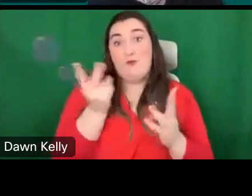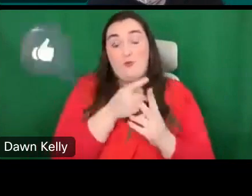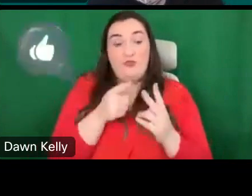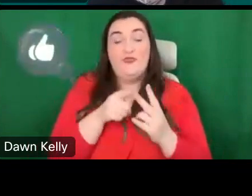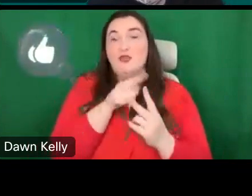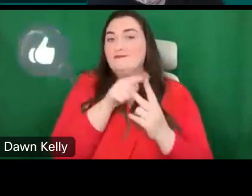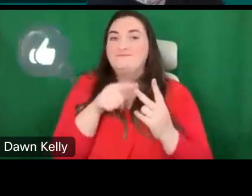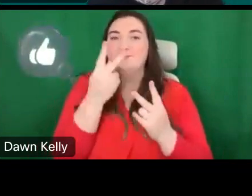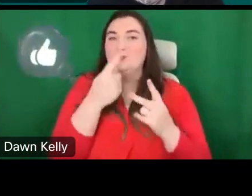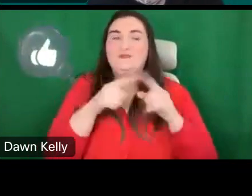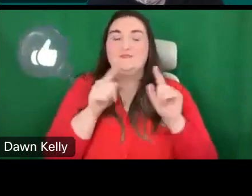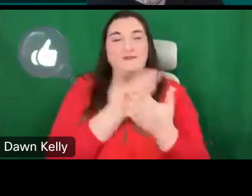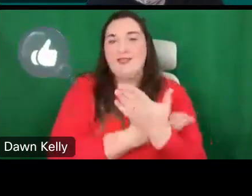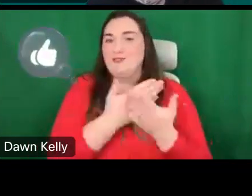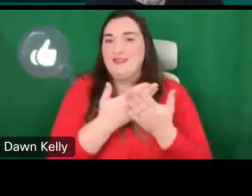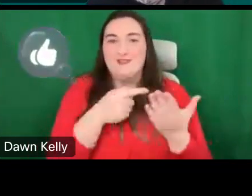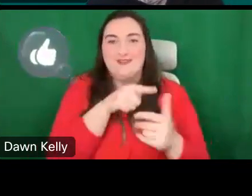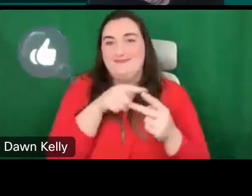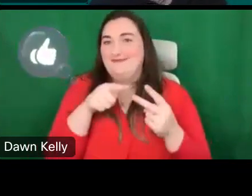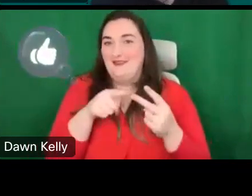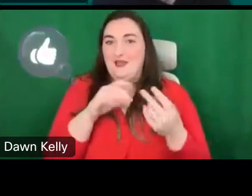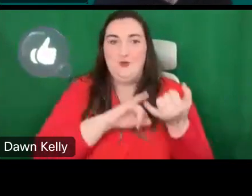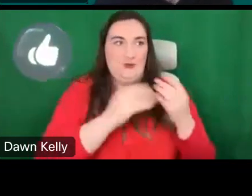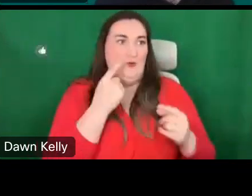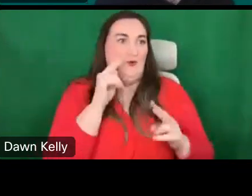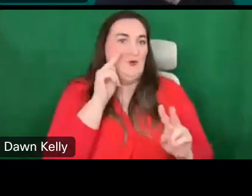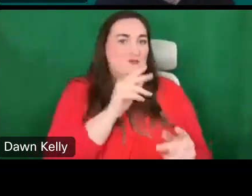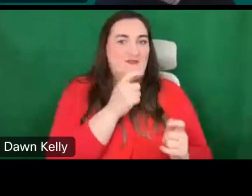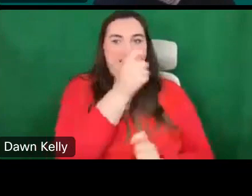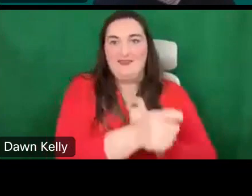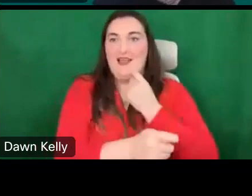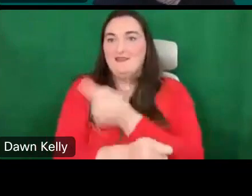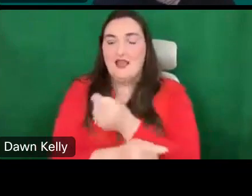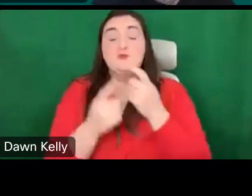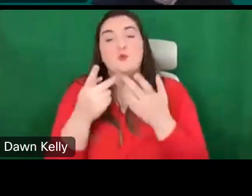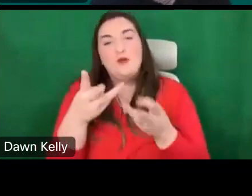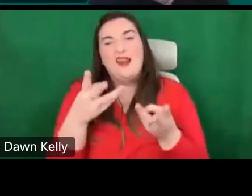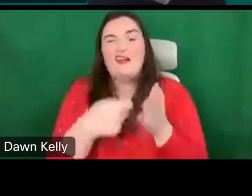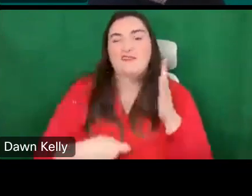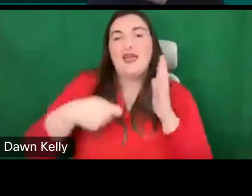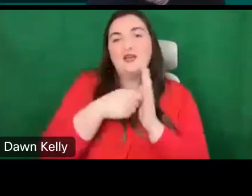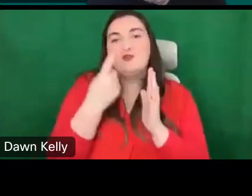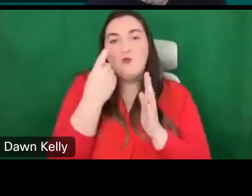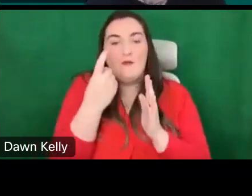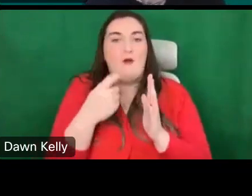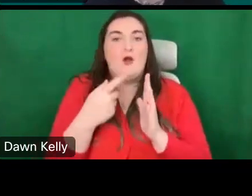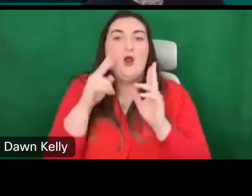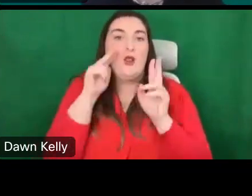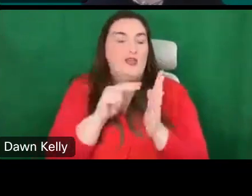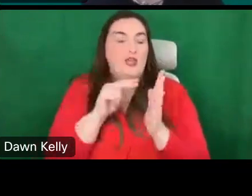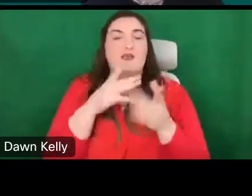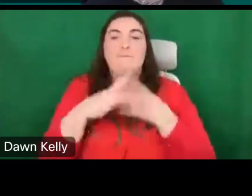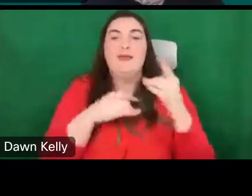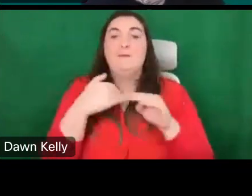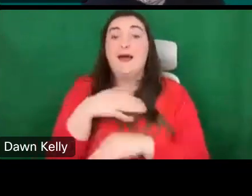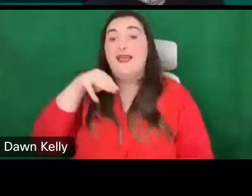different pieces of legislation based that we are notifying under. So there will be that additional notification to be made via the NIM